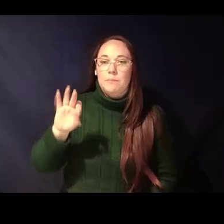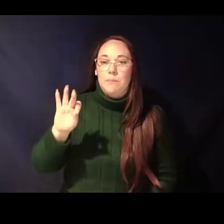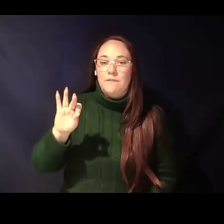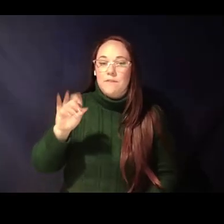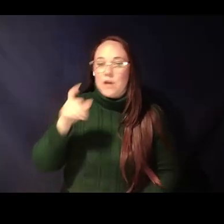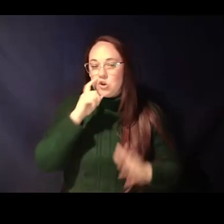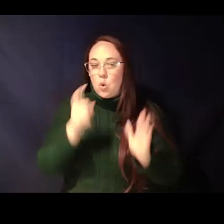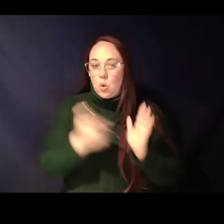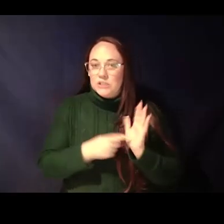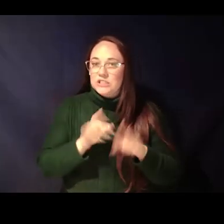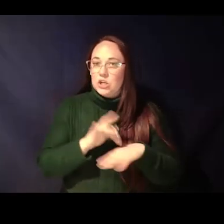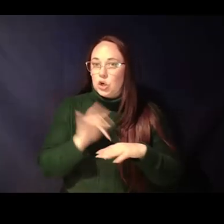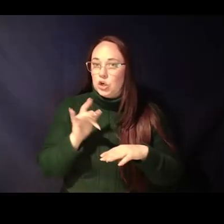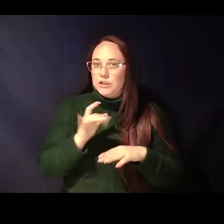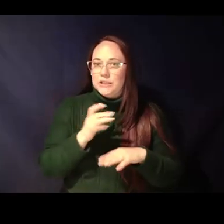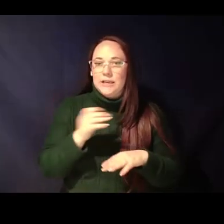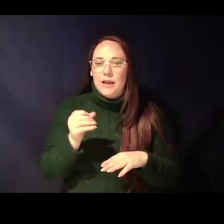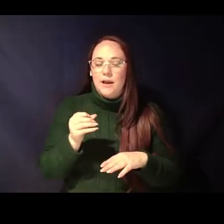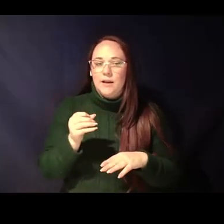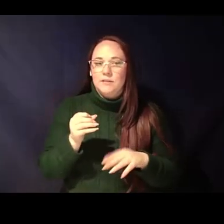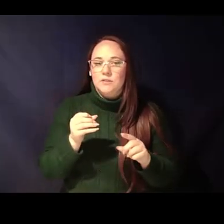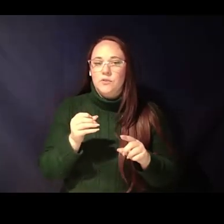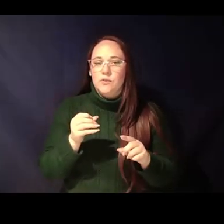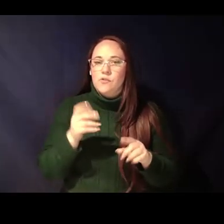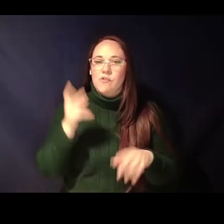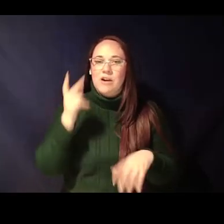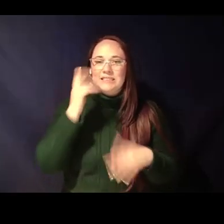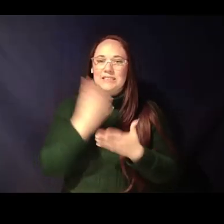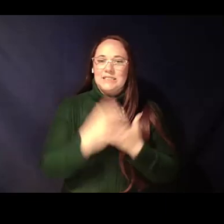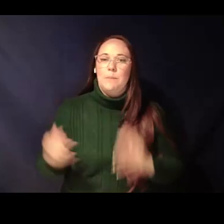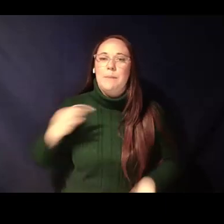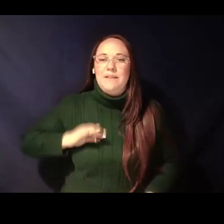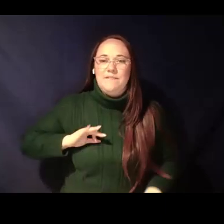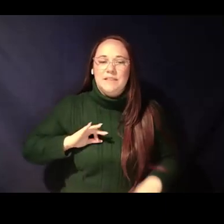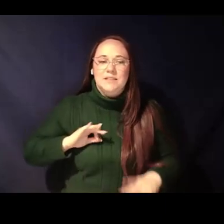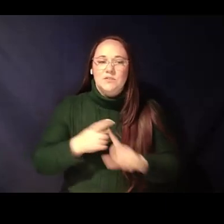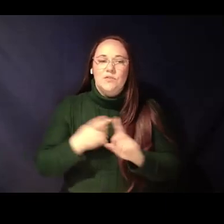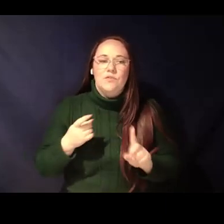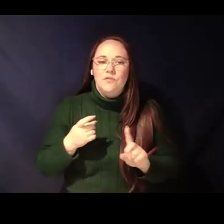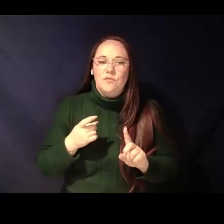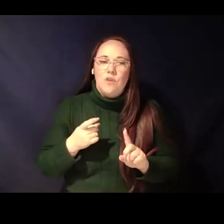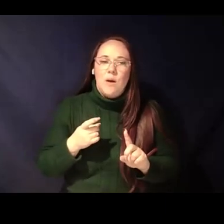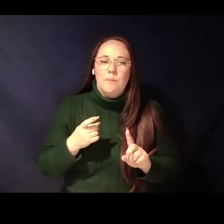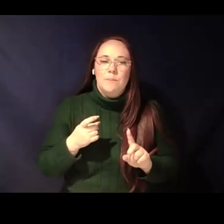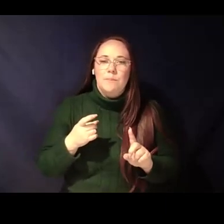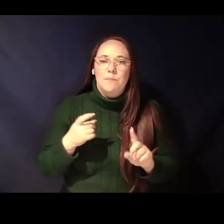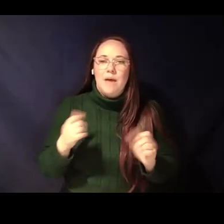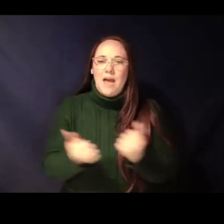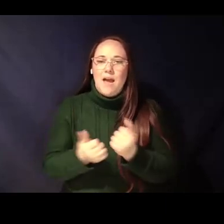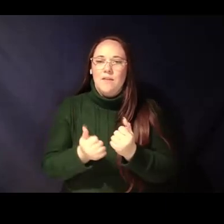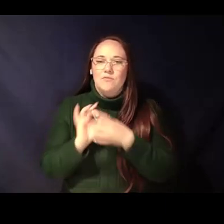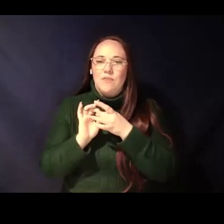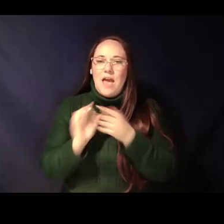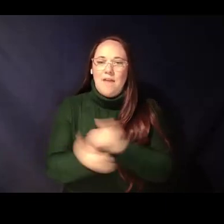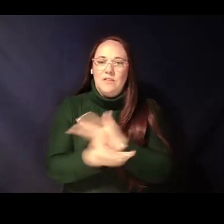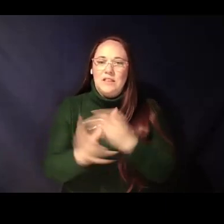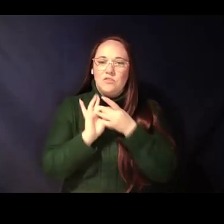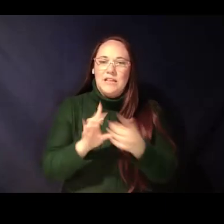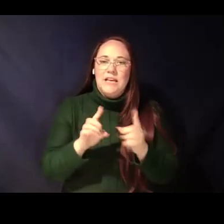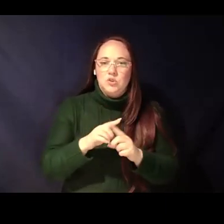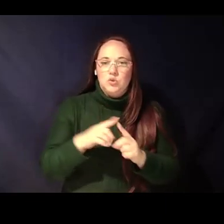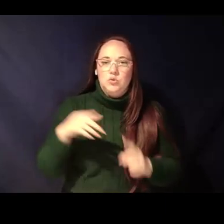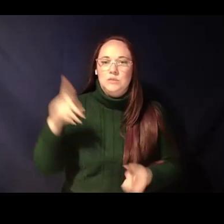increase early and is already starting to see the fruits in some of the new checks they put in place, with NEMT spending beginning to decrease